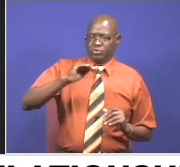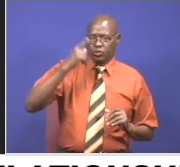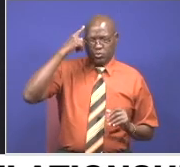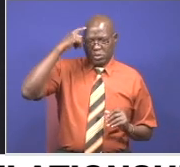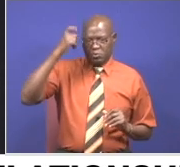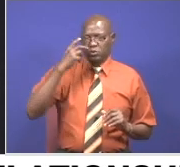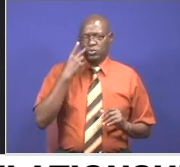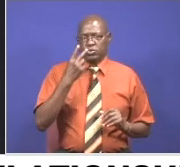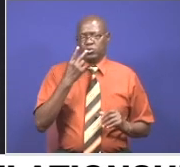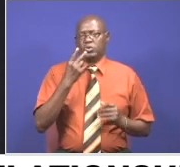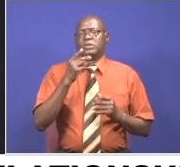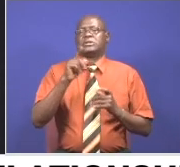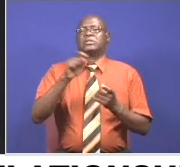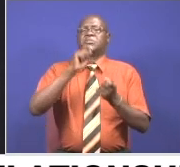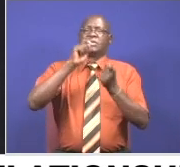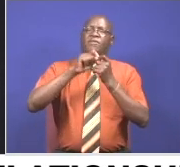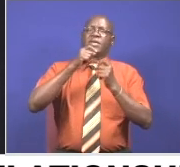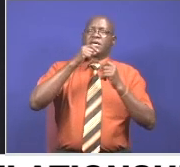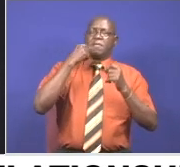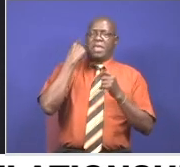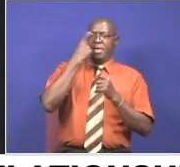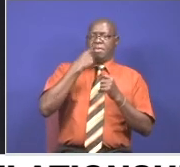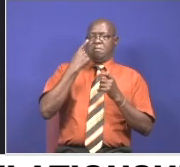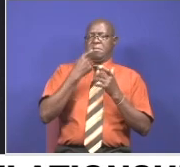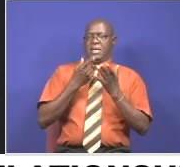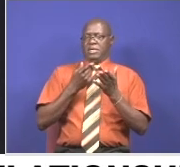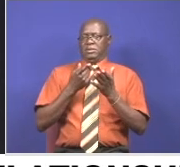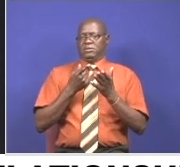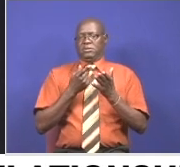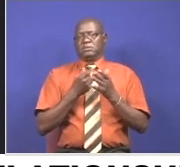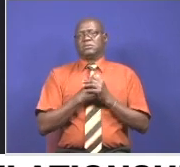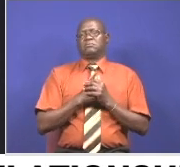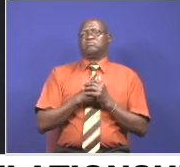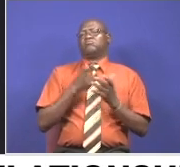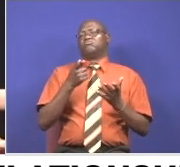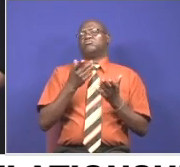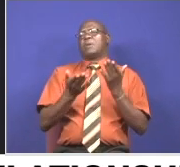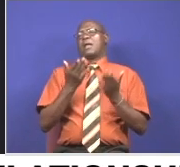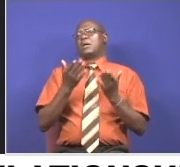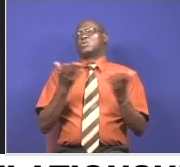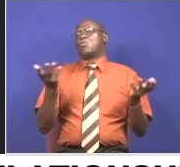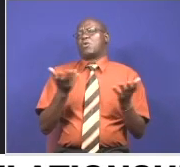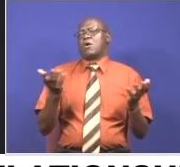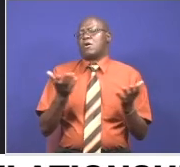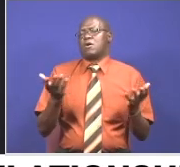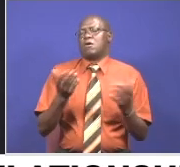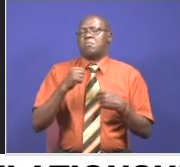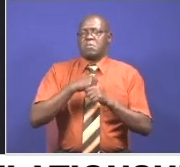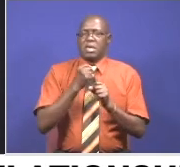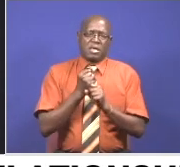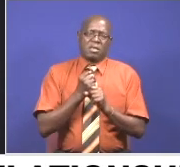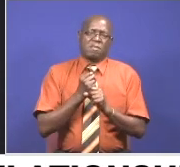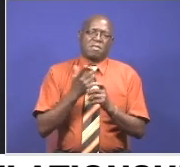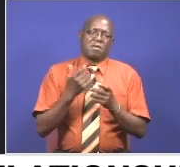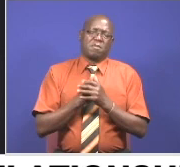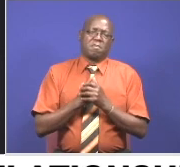a particular image of a dress and you want to live up to a certain dream. Where do we balance in making a wedding